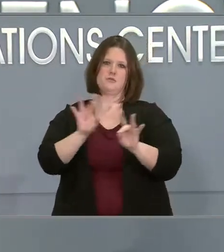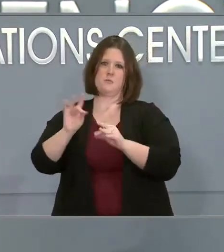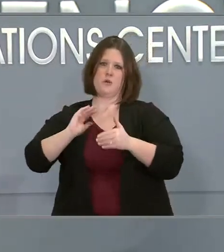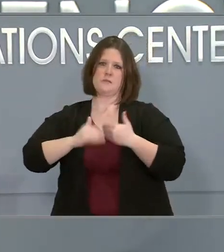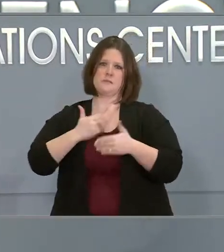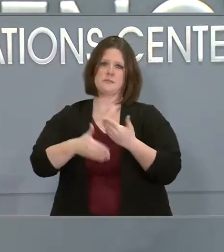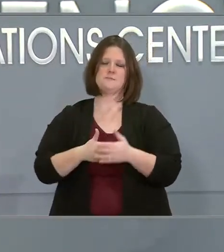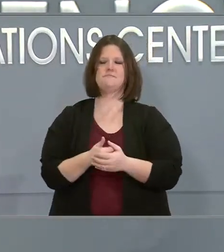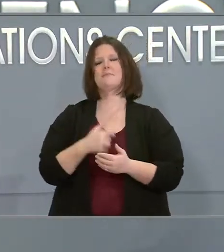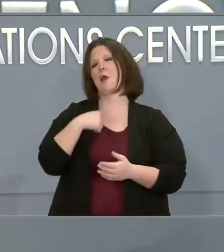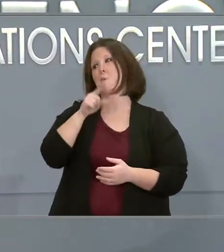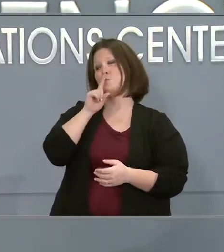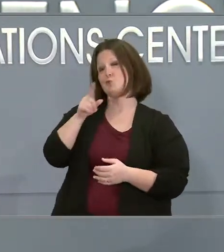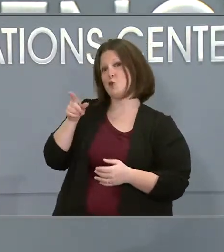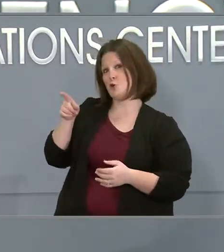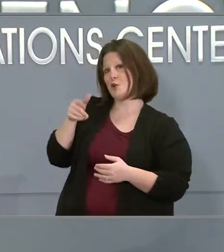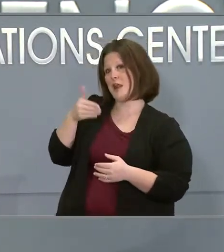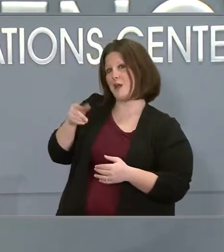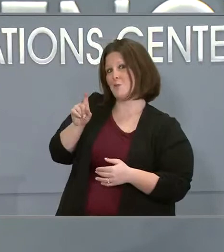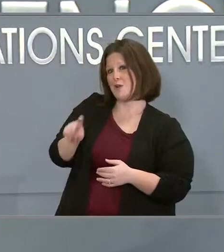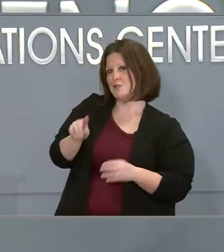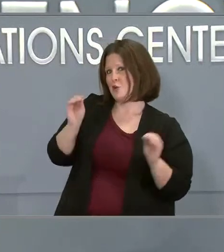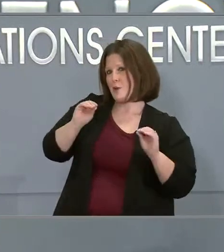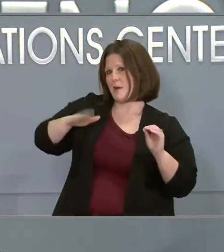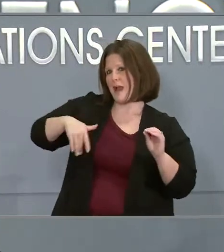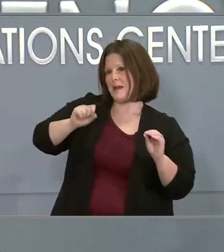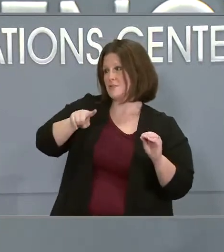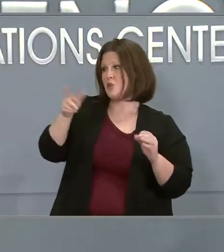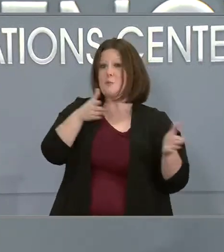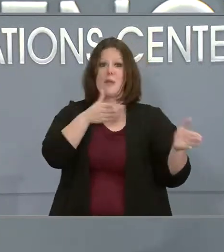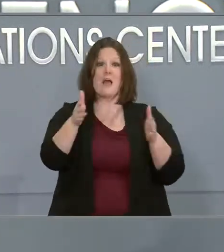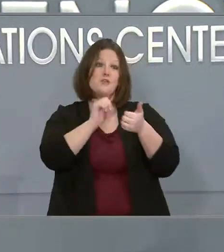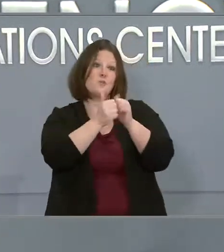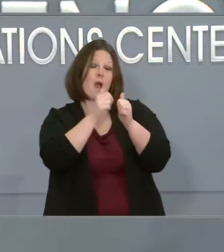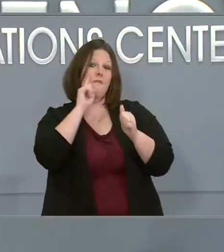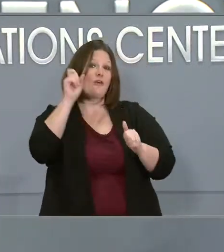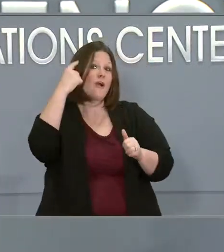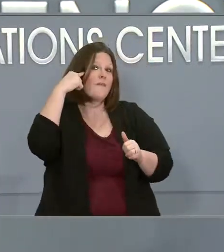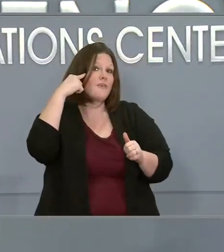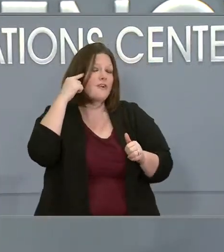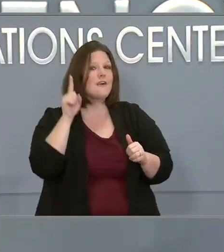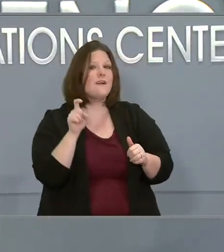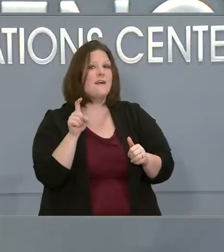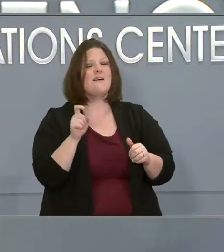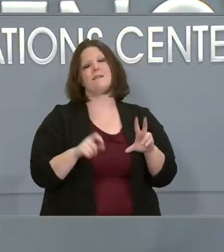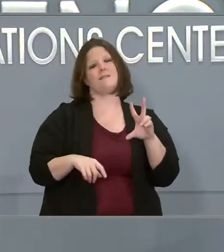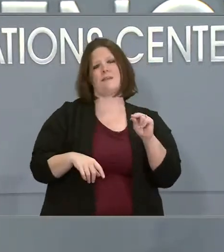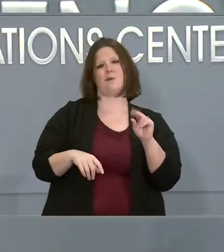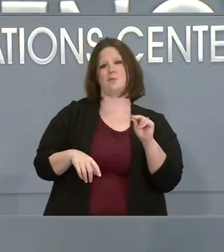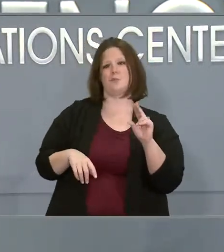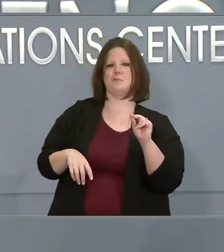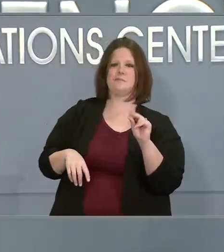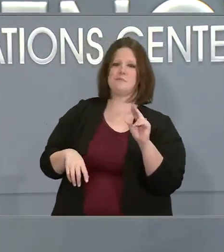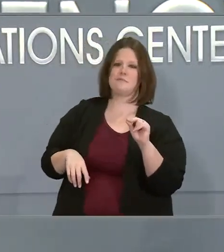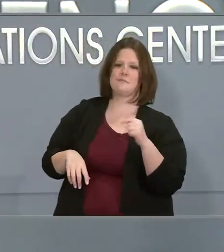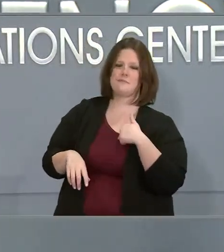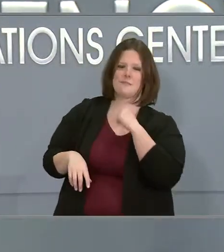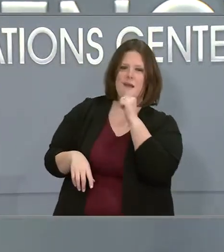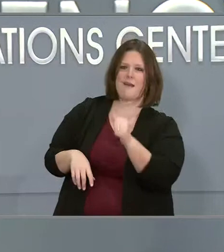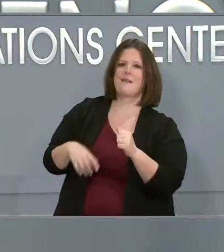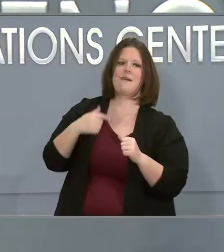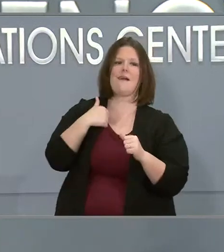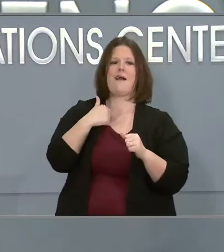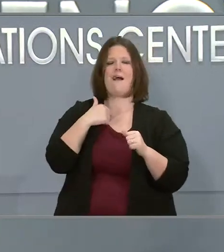question is coming and no one else has asked yet. Are you planning to run for office? I'm not planning to run for office. I am looking